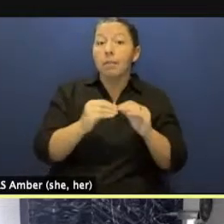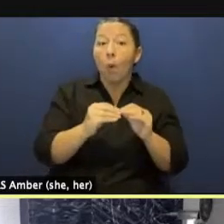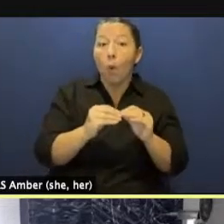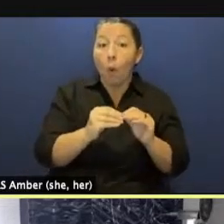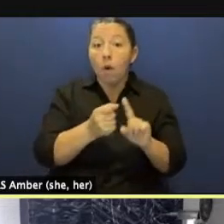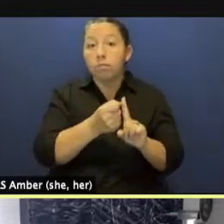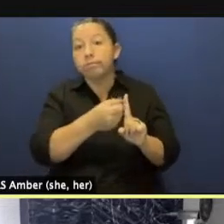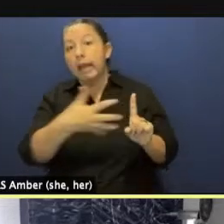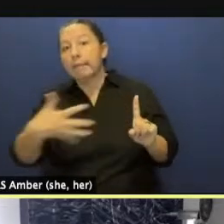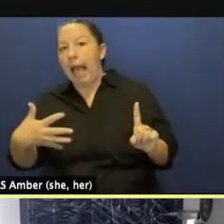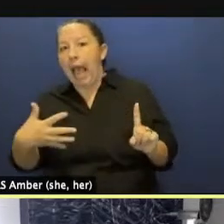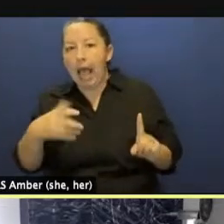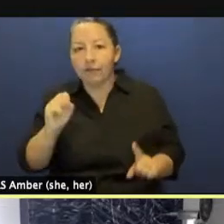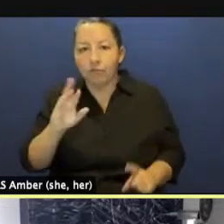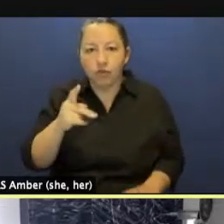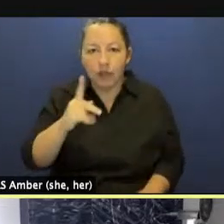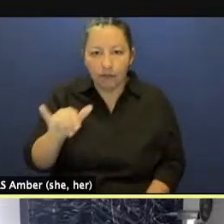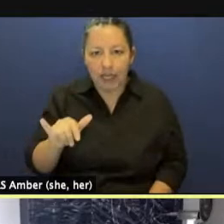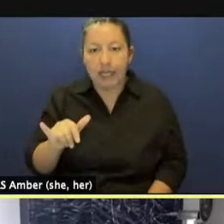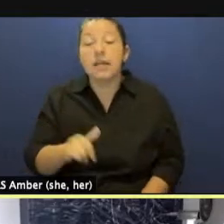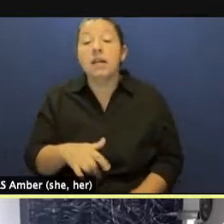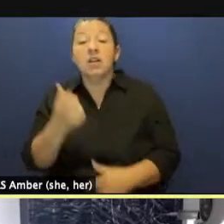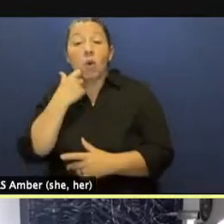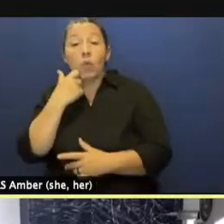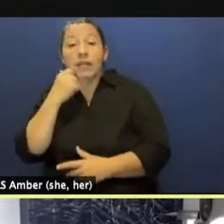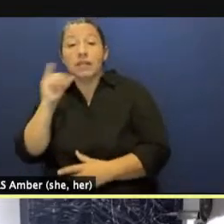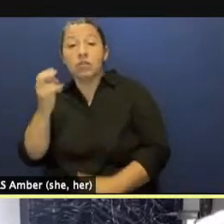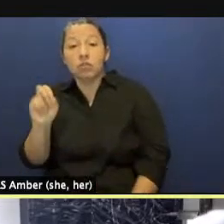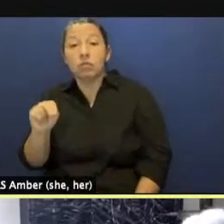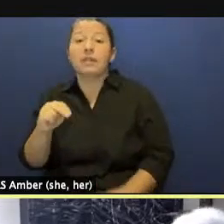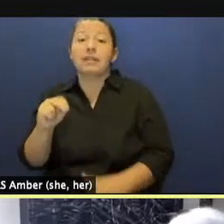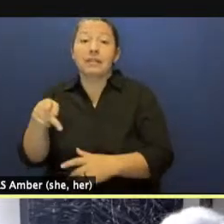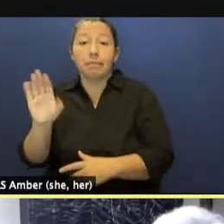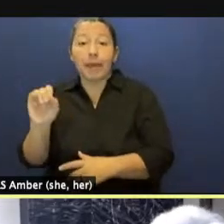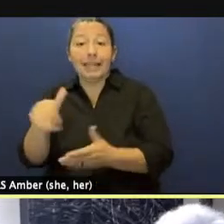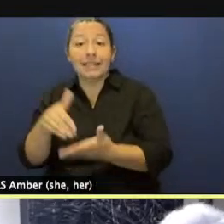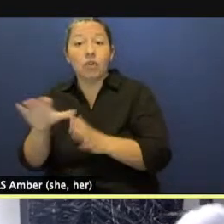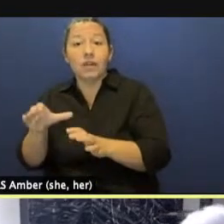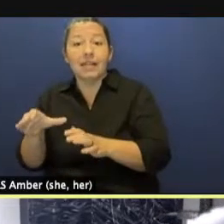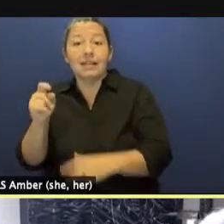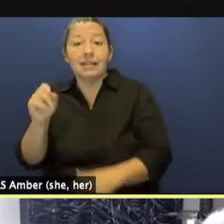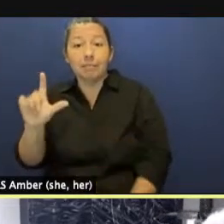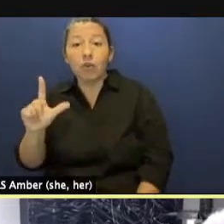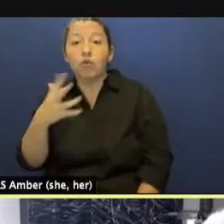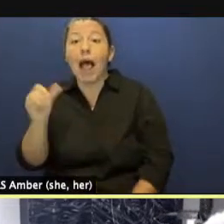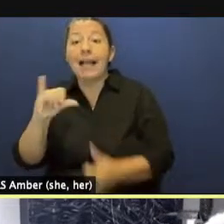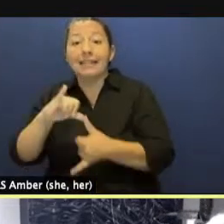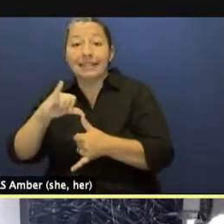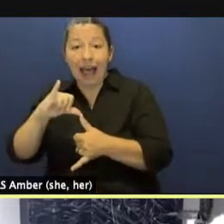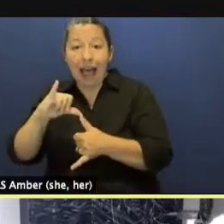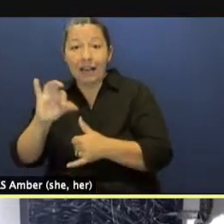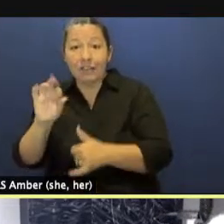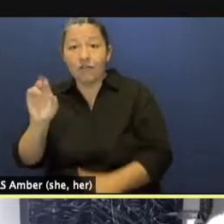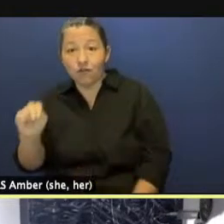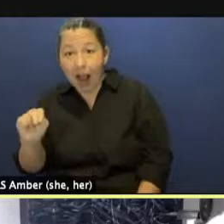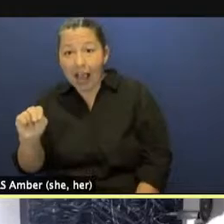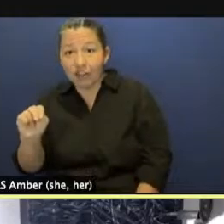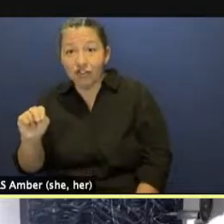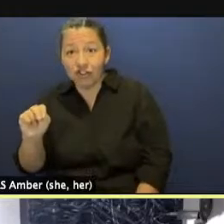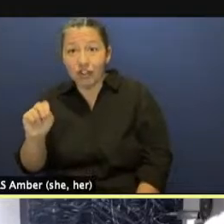Dick Morris at the Johnson Space Center conducted spectral and size fraction stratigraphy down